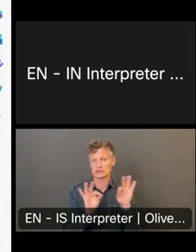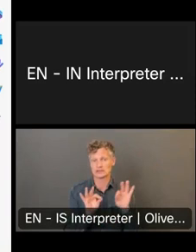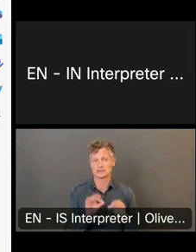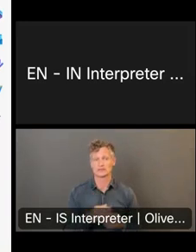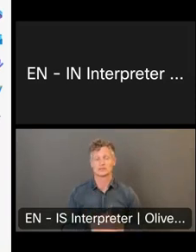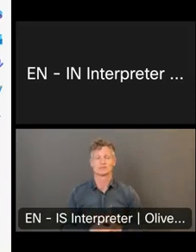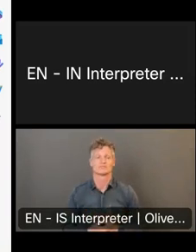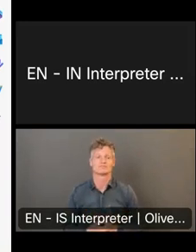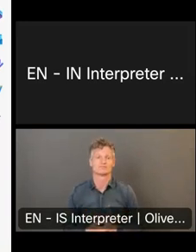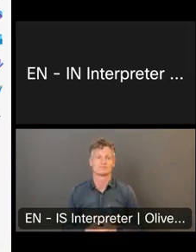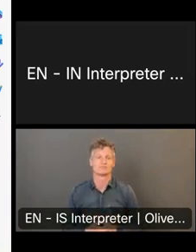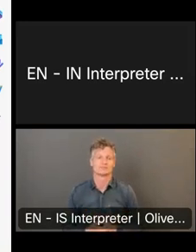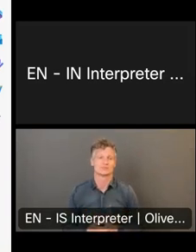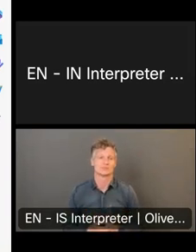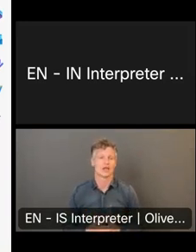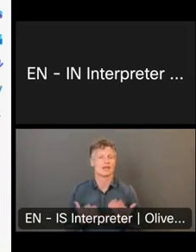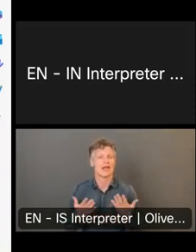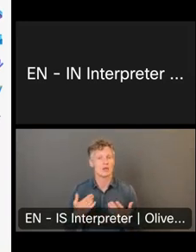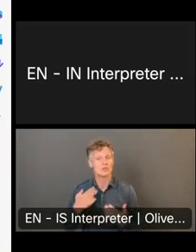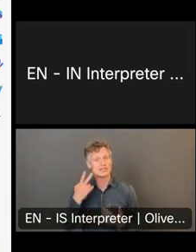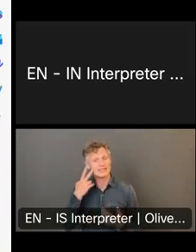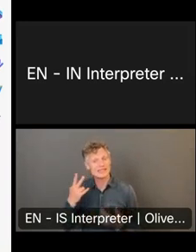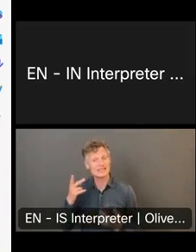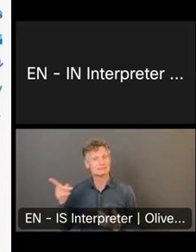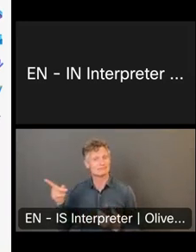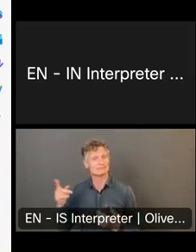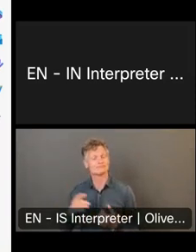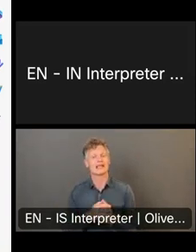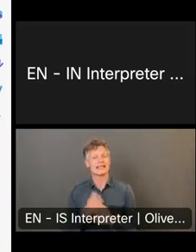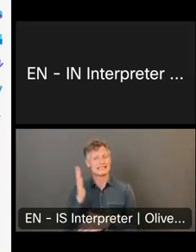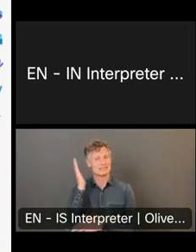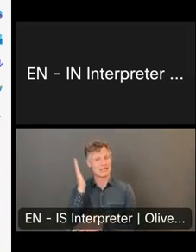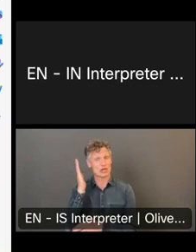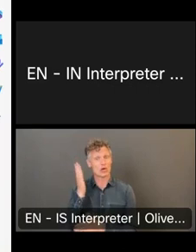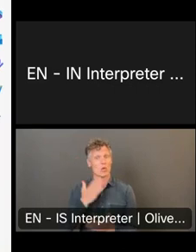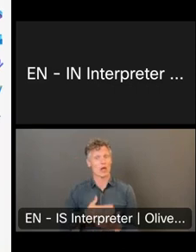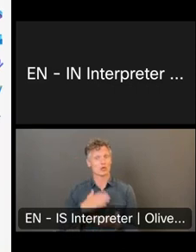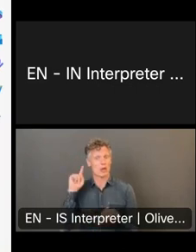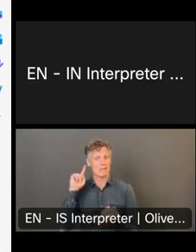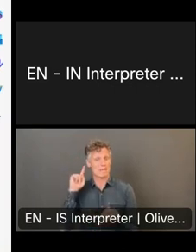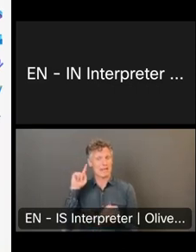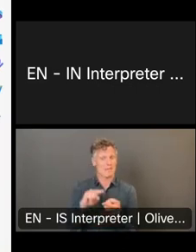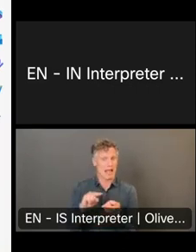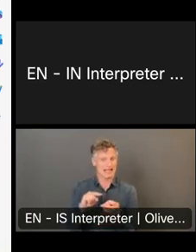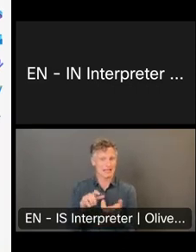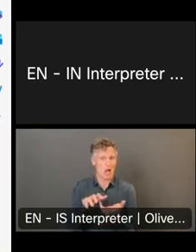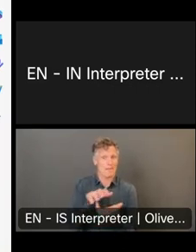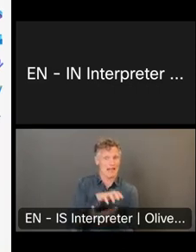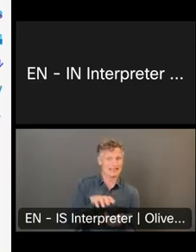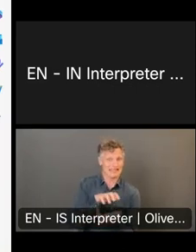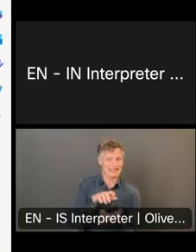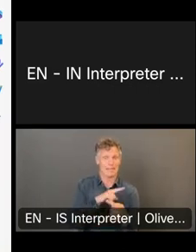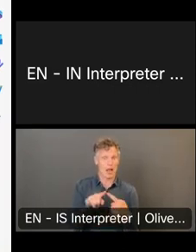First, that the speaker always tries to optimally minimize the surface complexity of utterances while maximizing the amount of